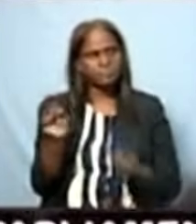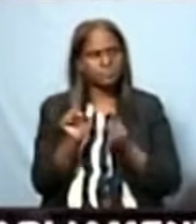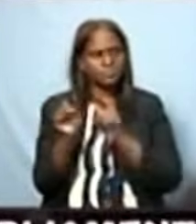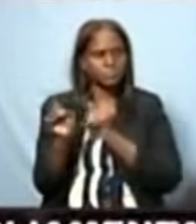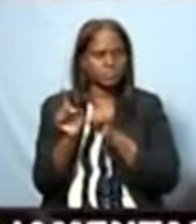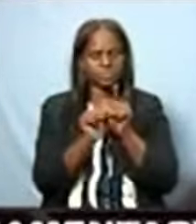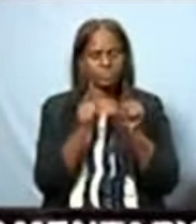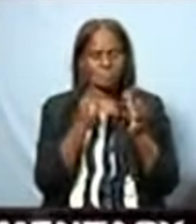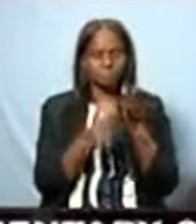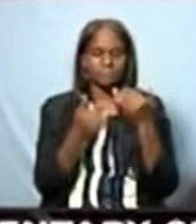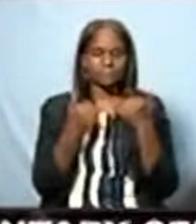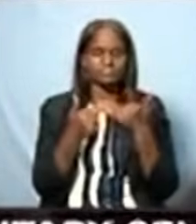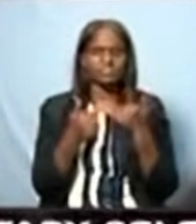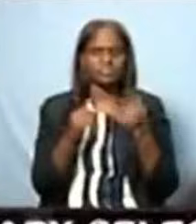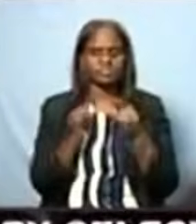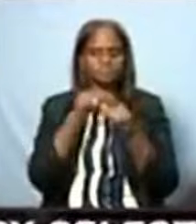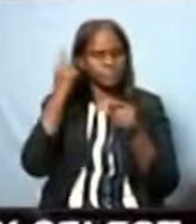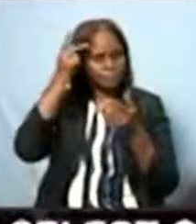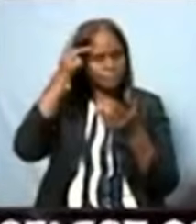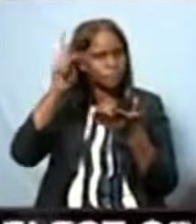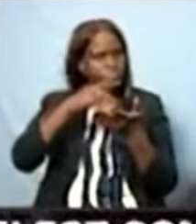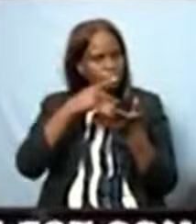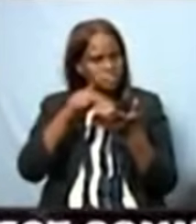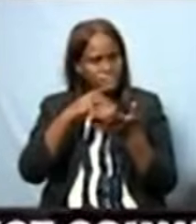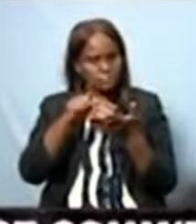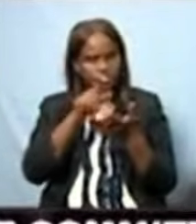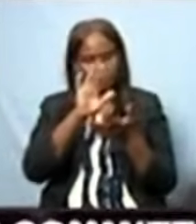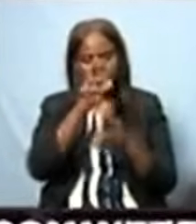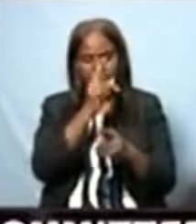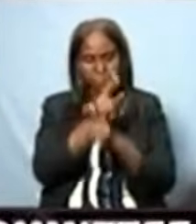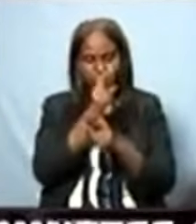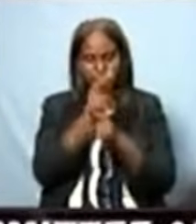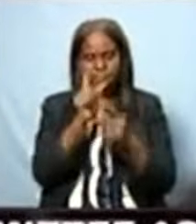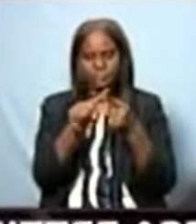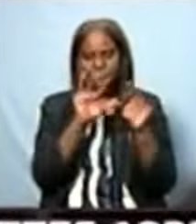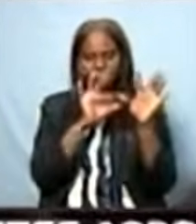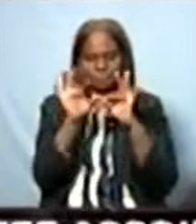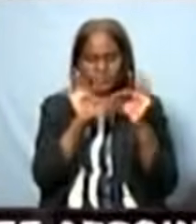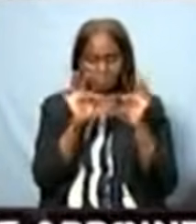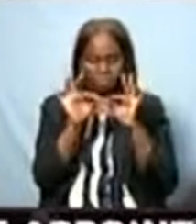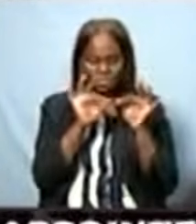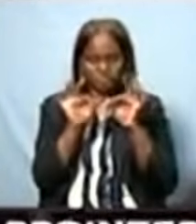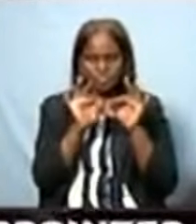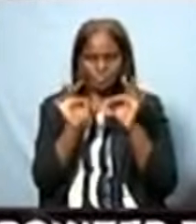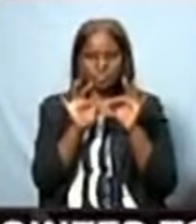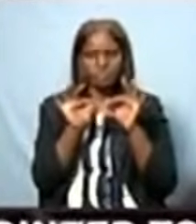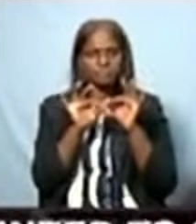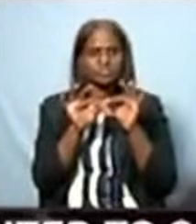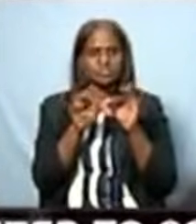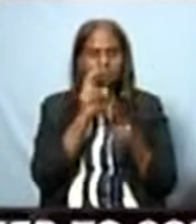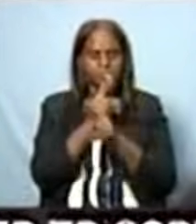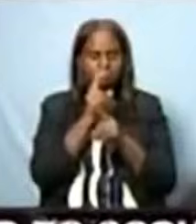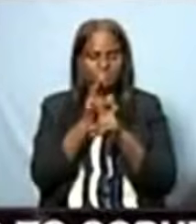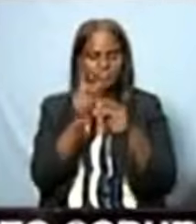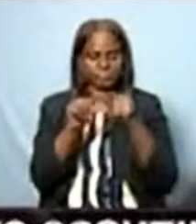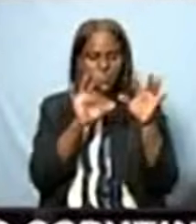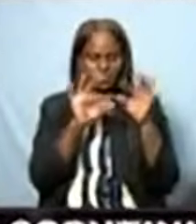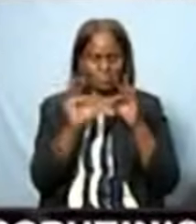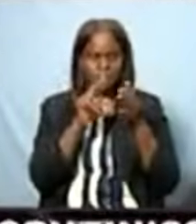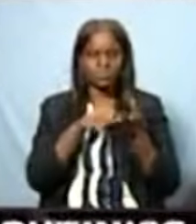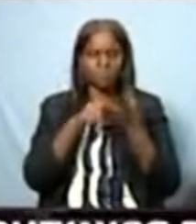also giving a political party the right to choose a